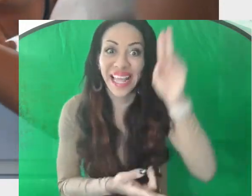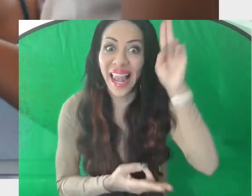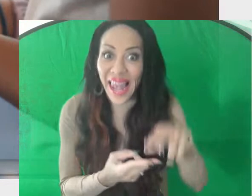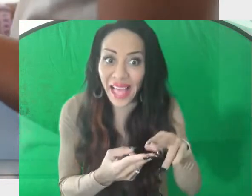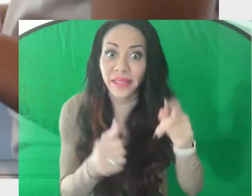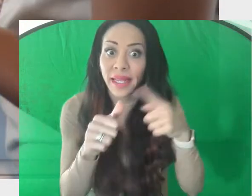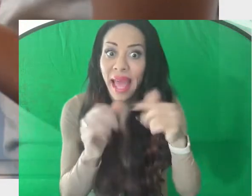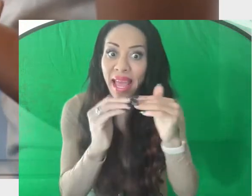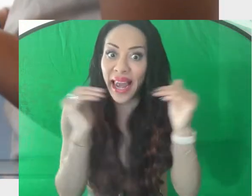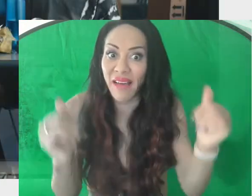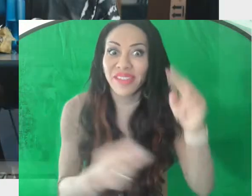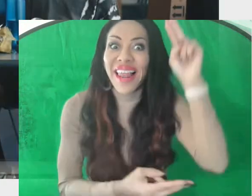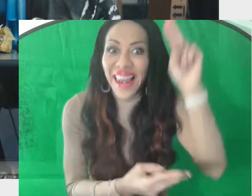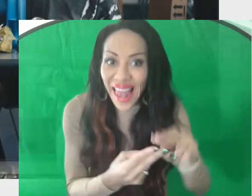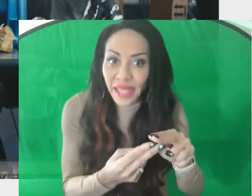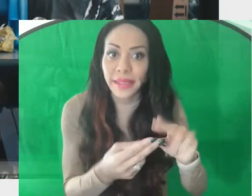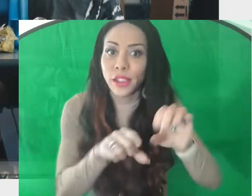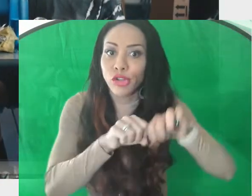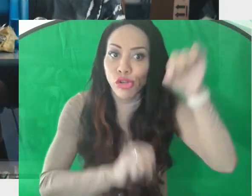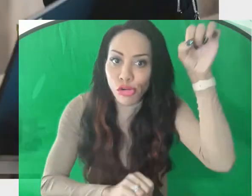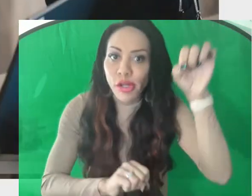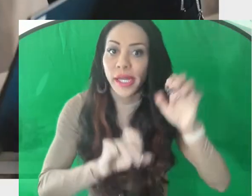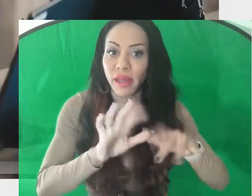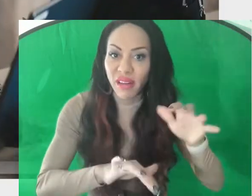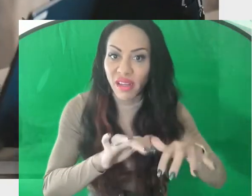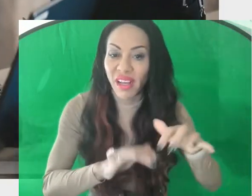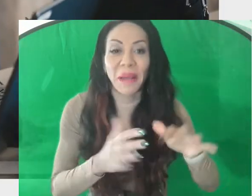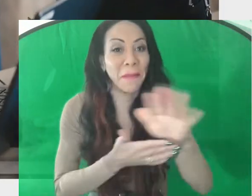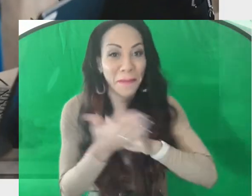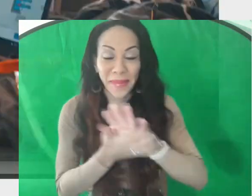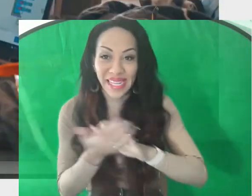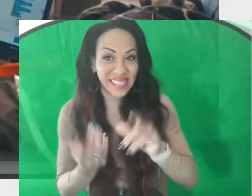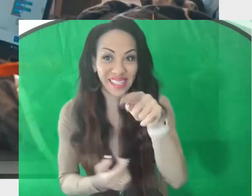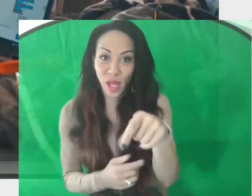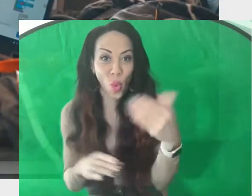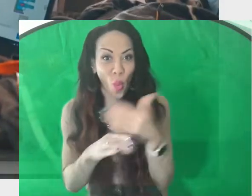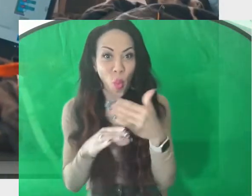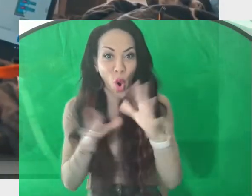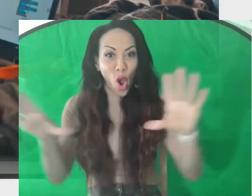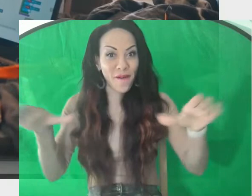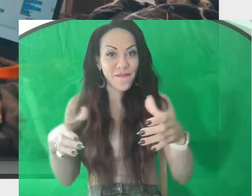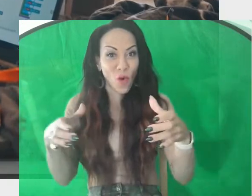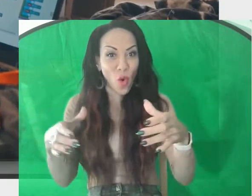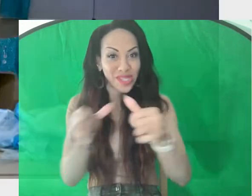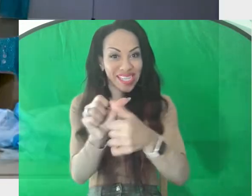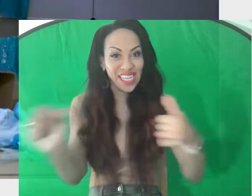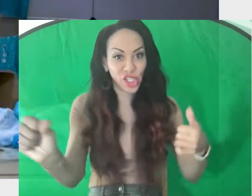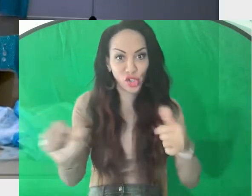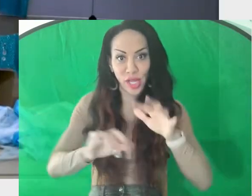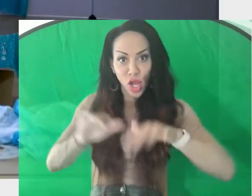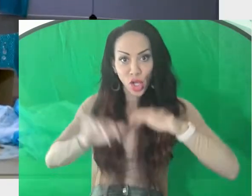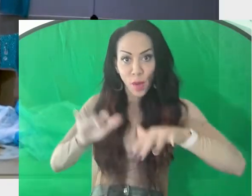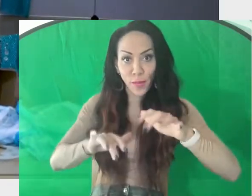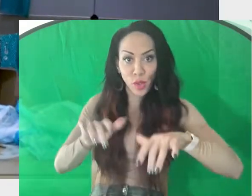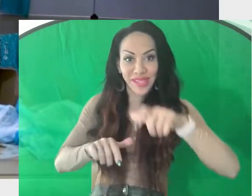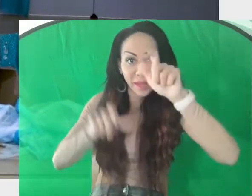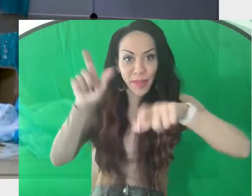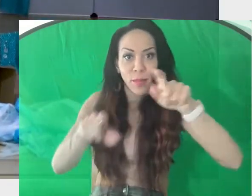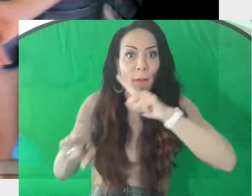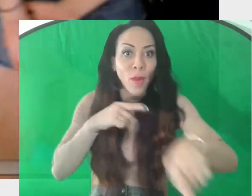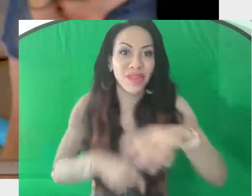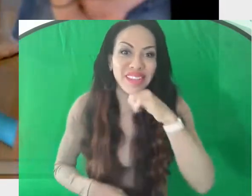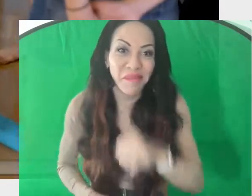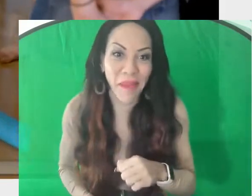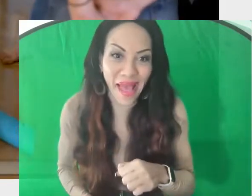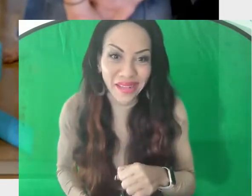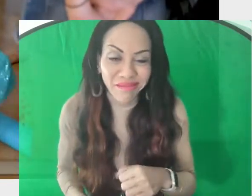often reflected in the digital workforce as well. And if we're thinking about our future being very digital, we want to make